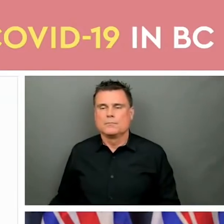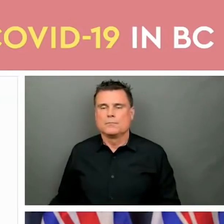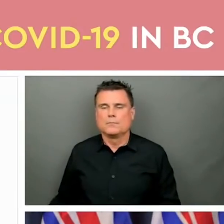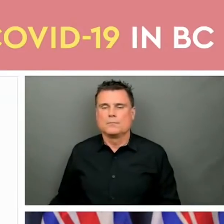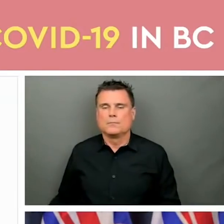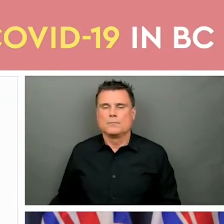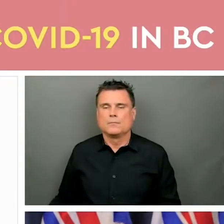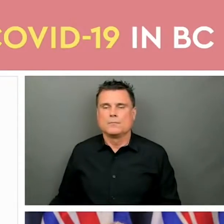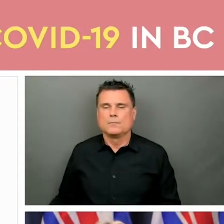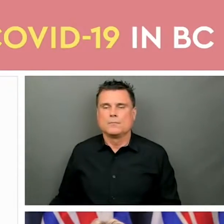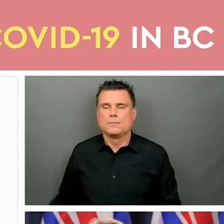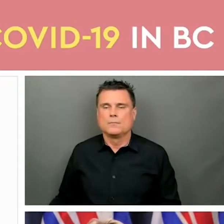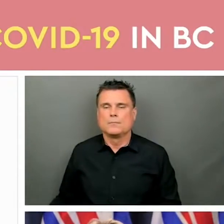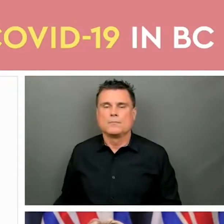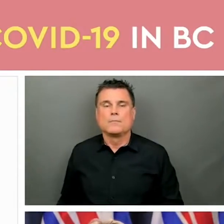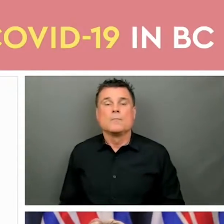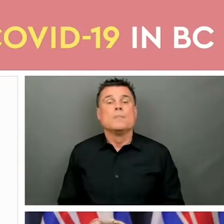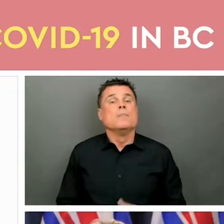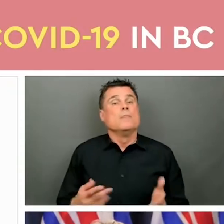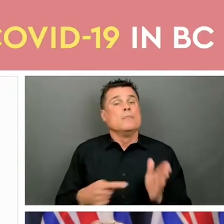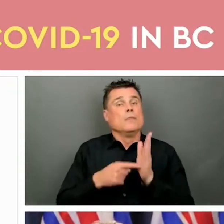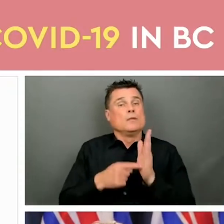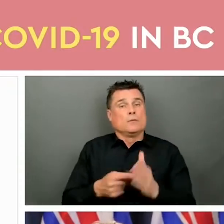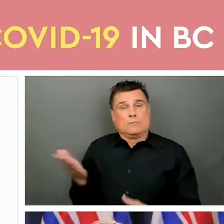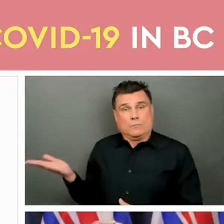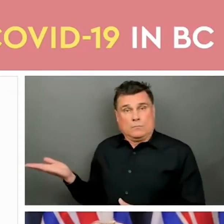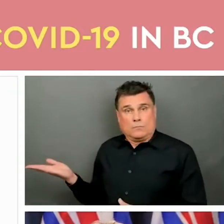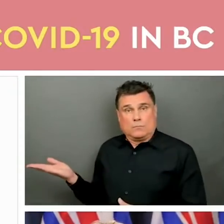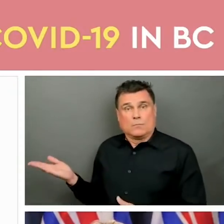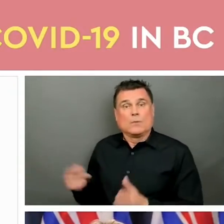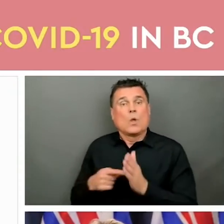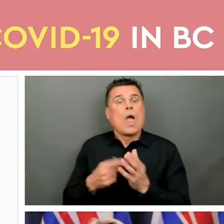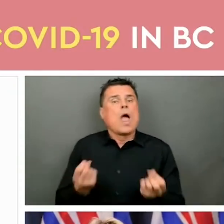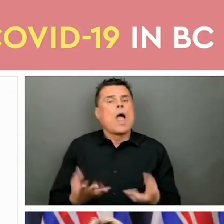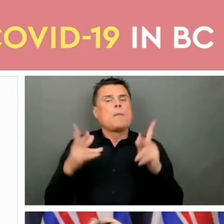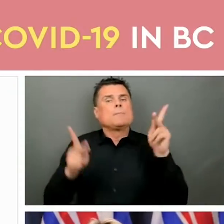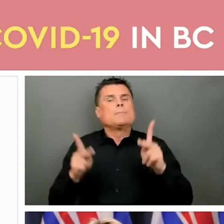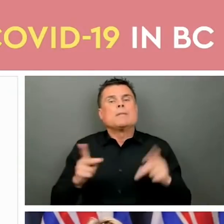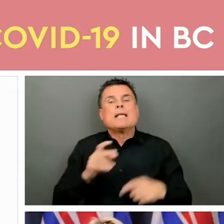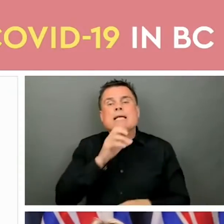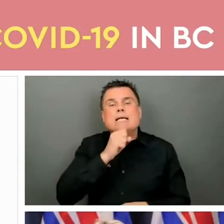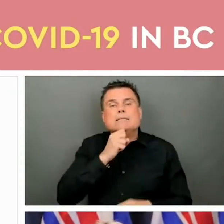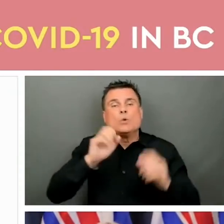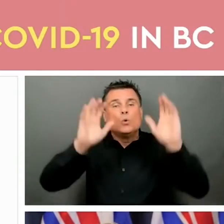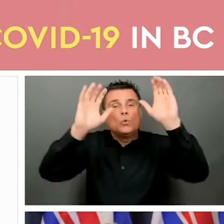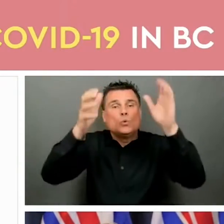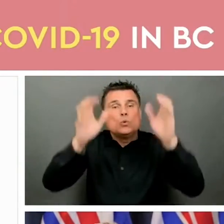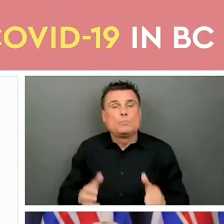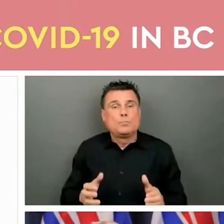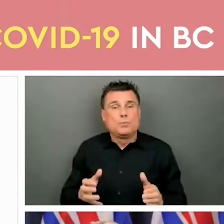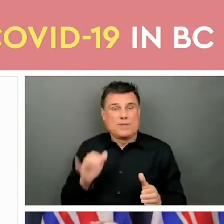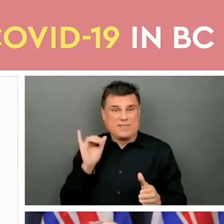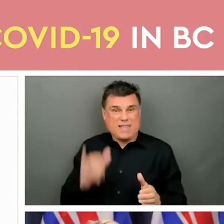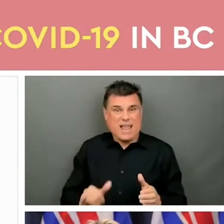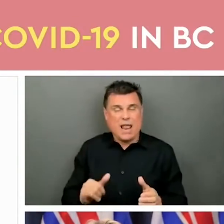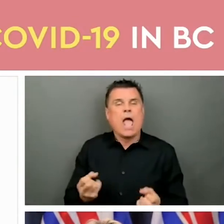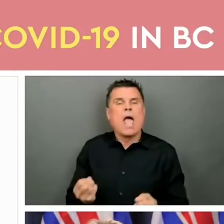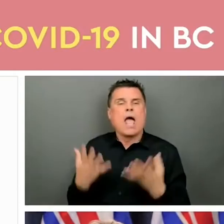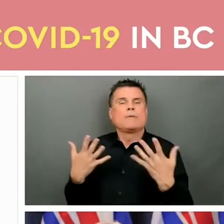84. And we know that as well, that our program for clinically extremely vulnerable is well underway.